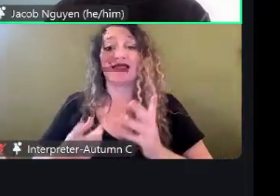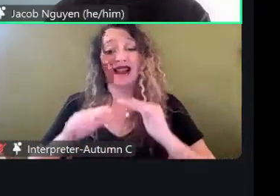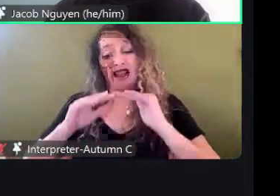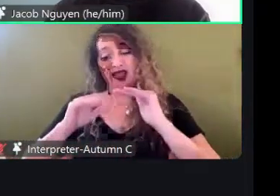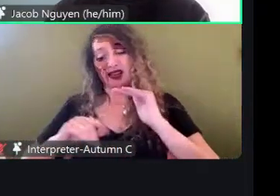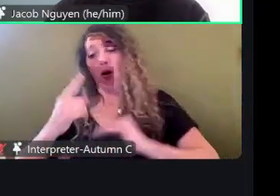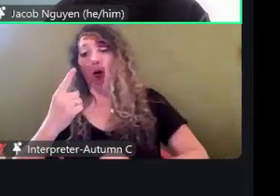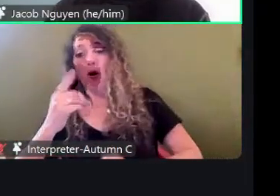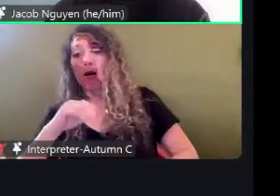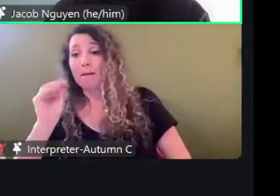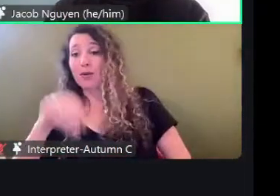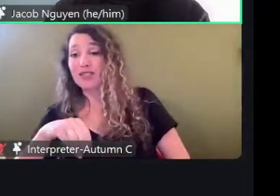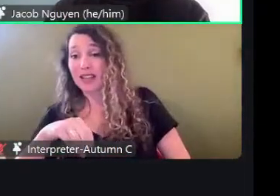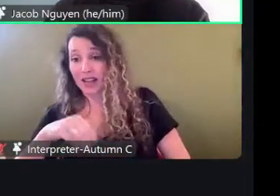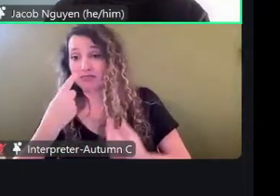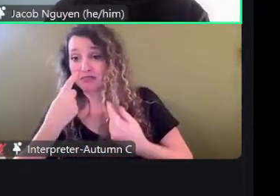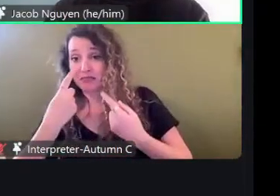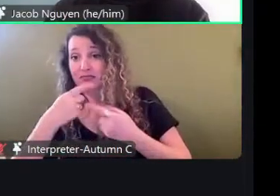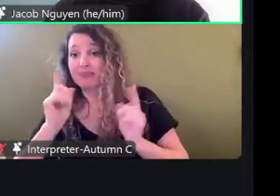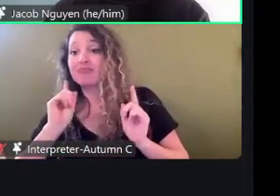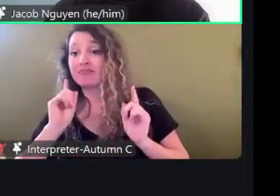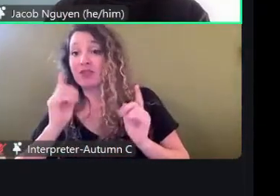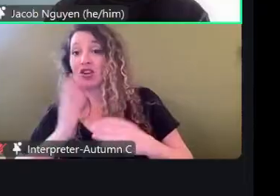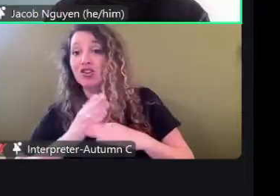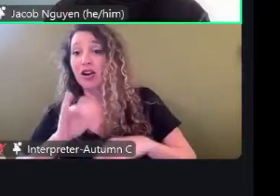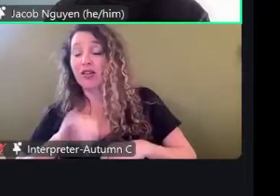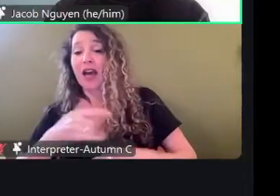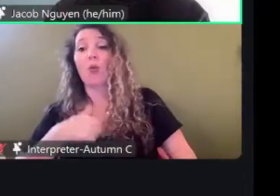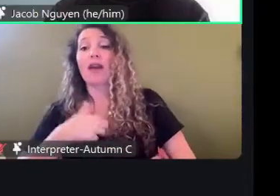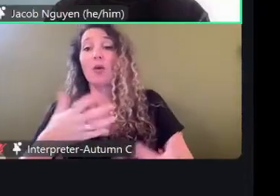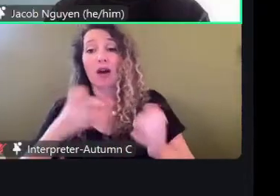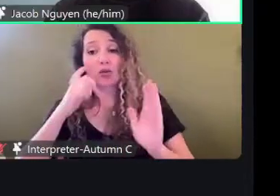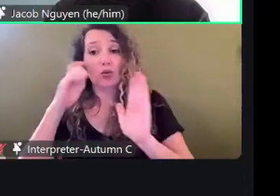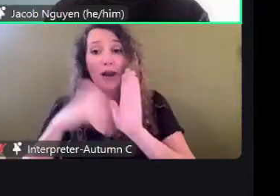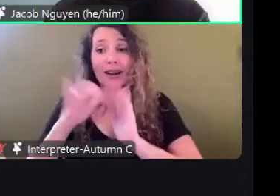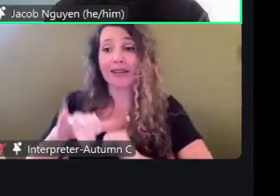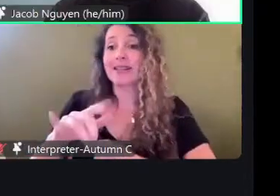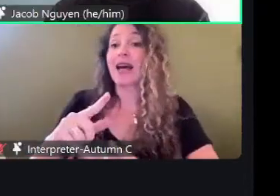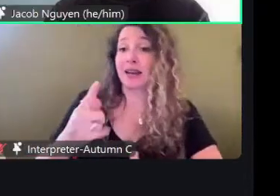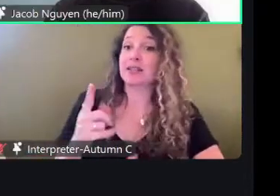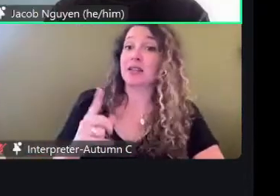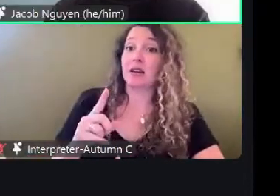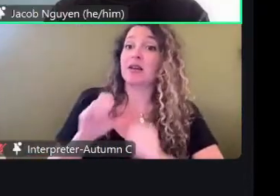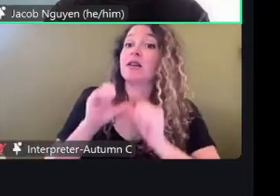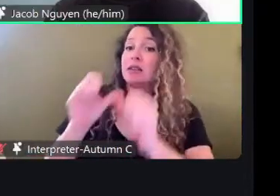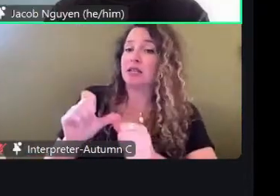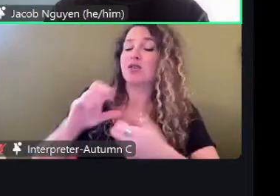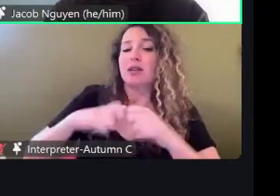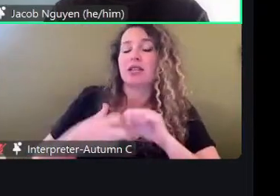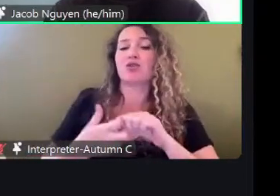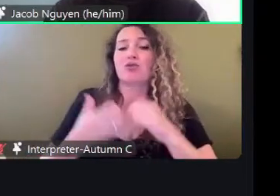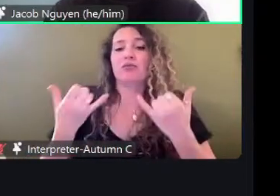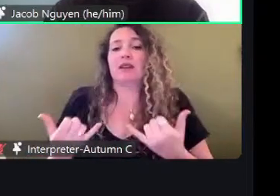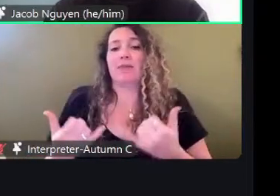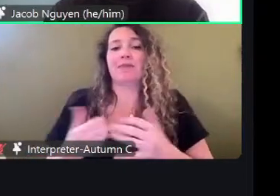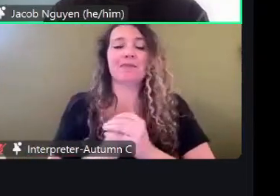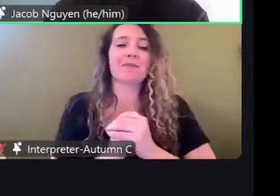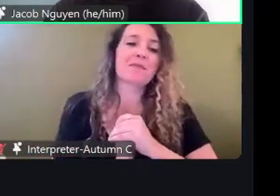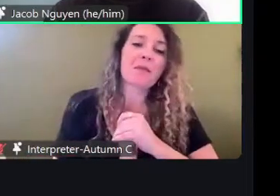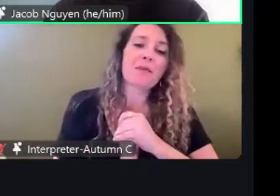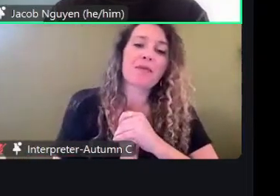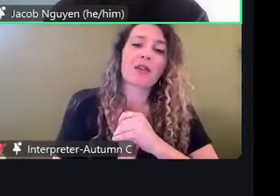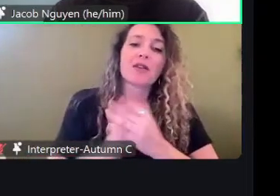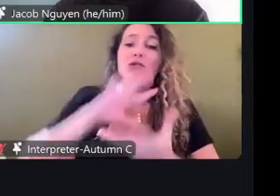related psychological conditions. So we want to recognize that as a compounding issue in this current landscape. And so overall,